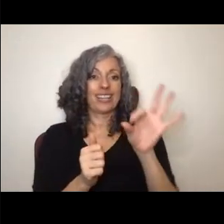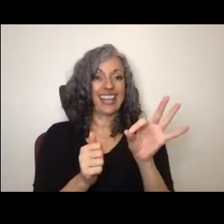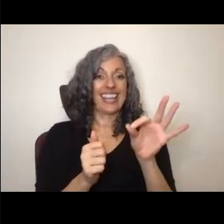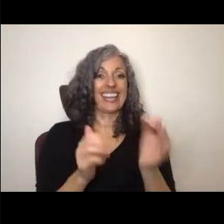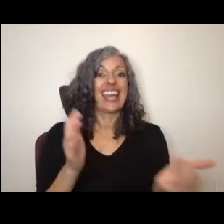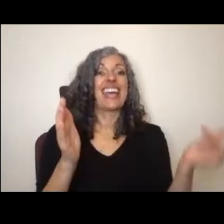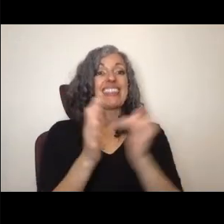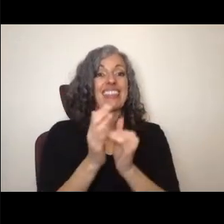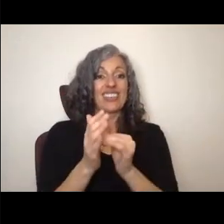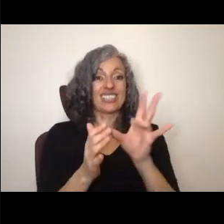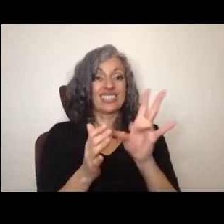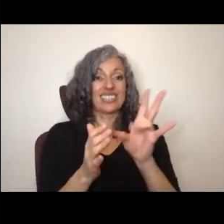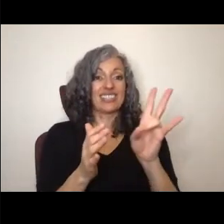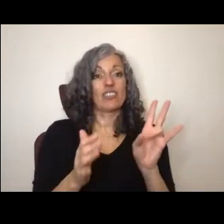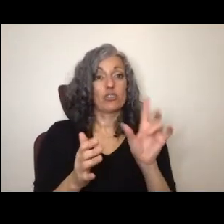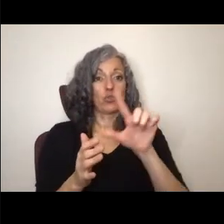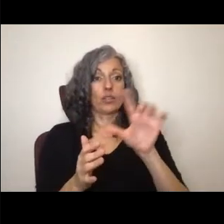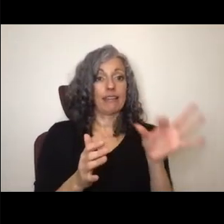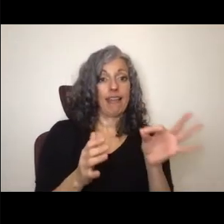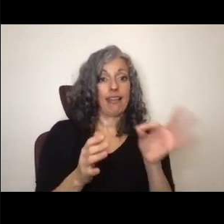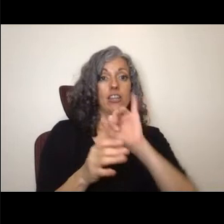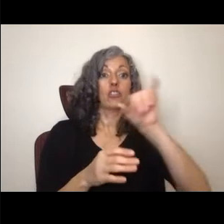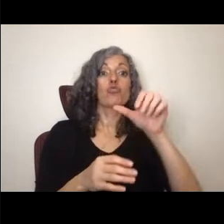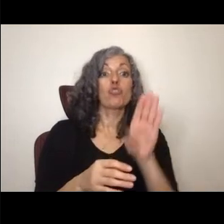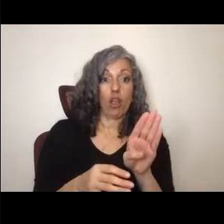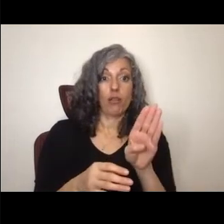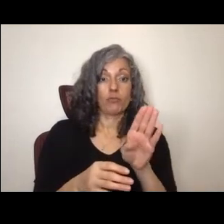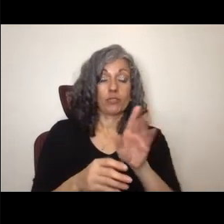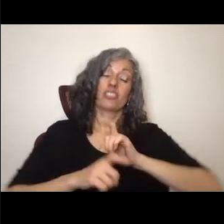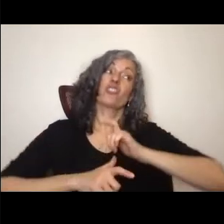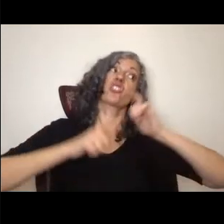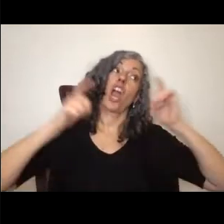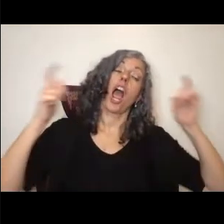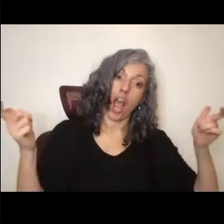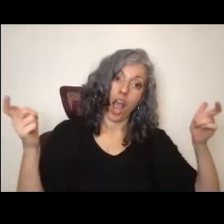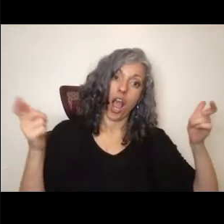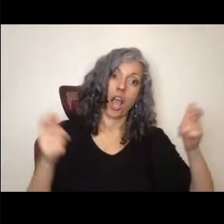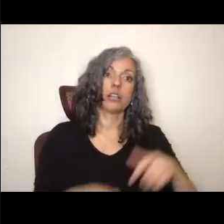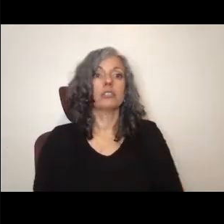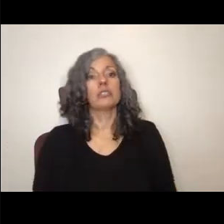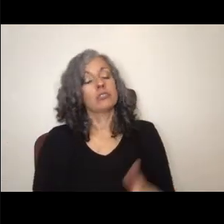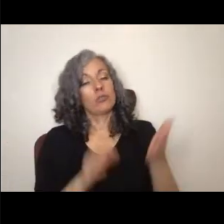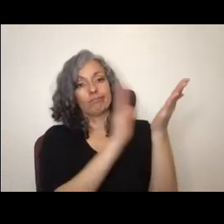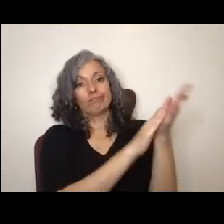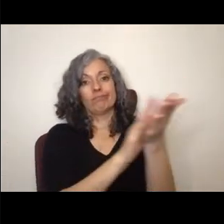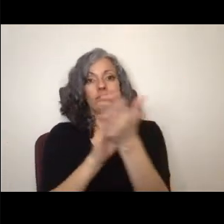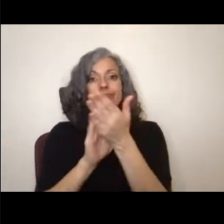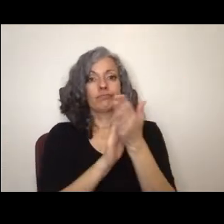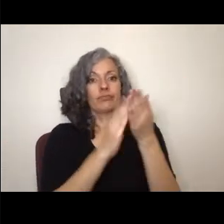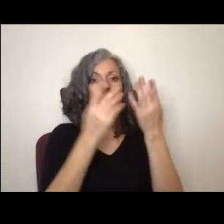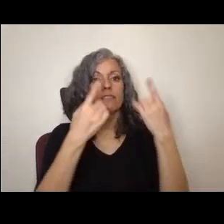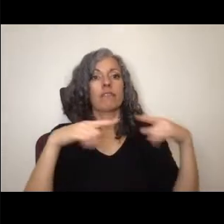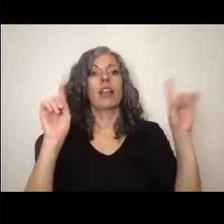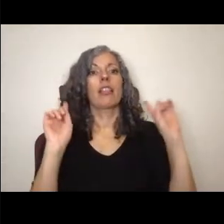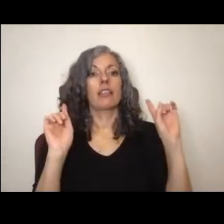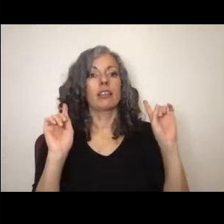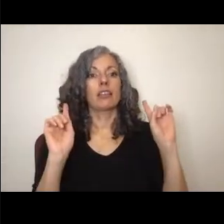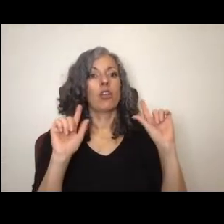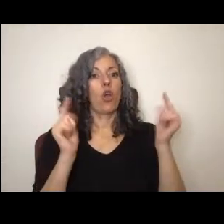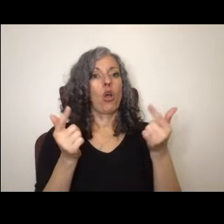29,728 jobs. That is enormous and well done. Finally, if we could just have a moment of